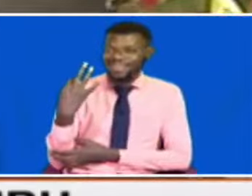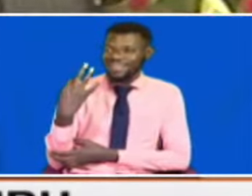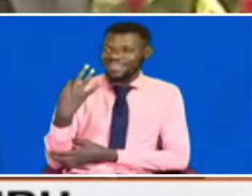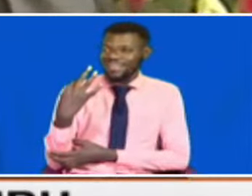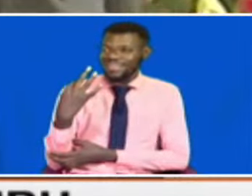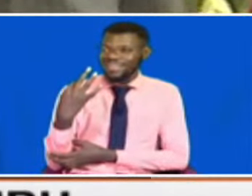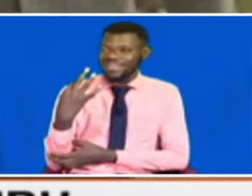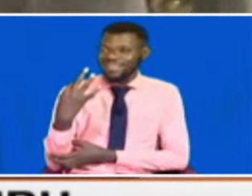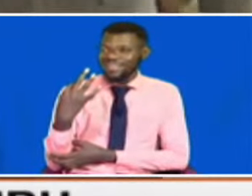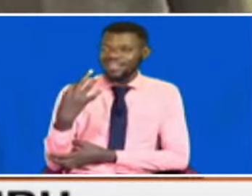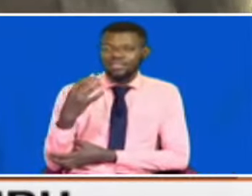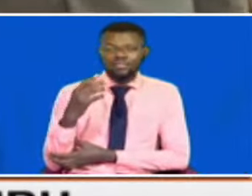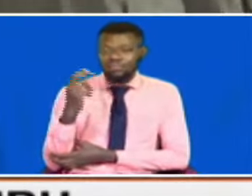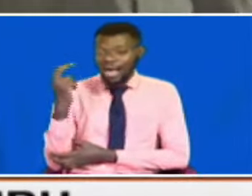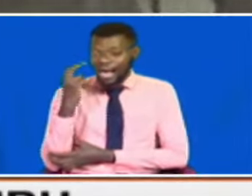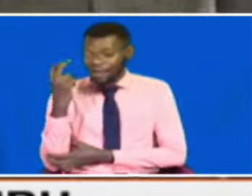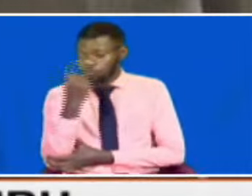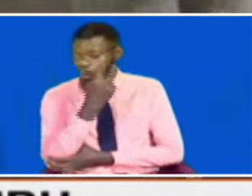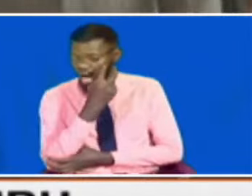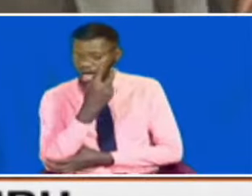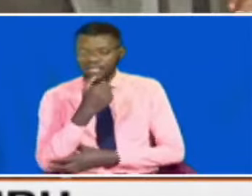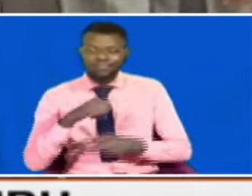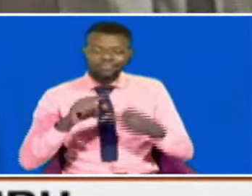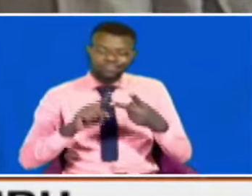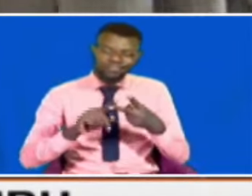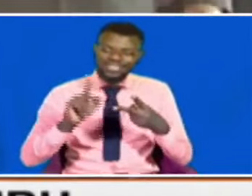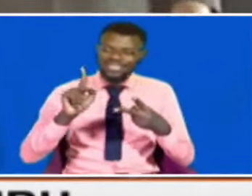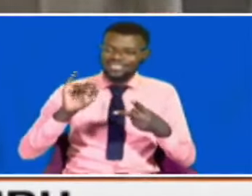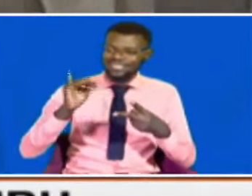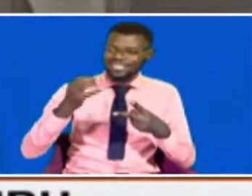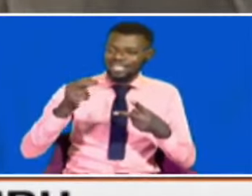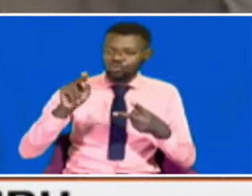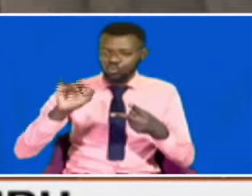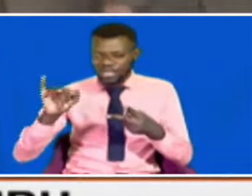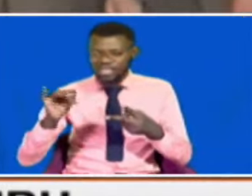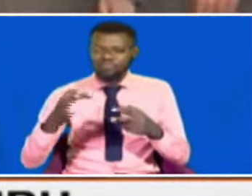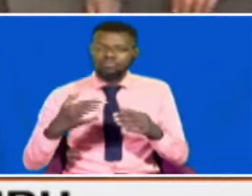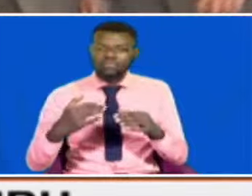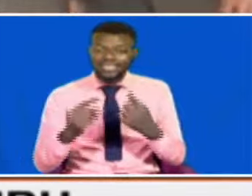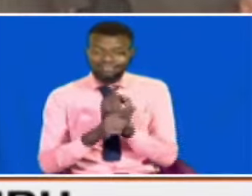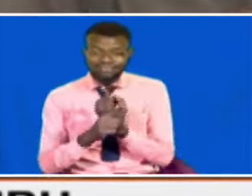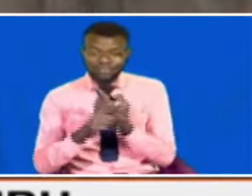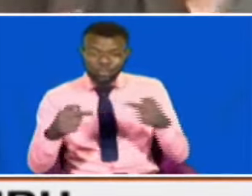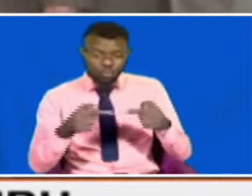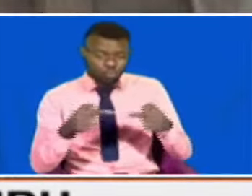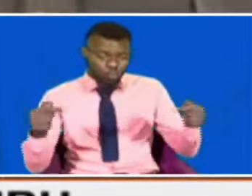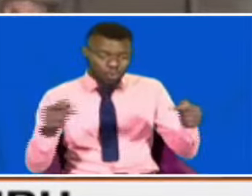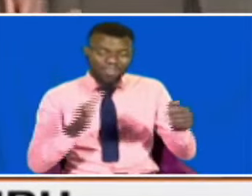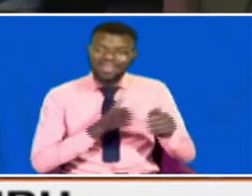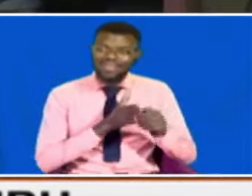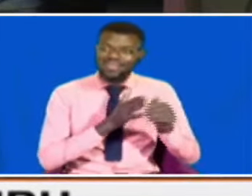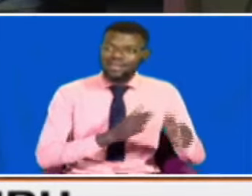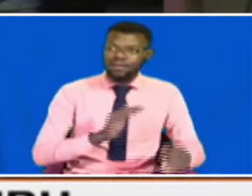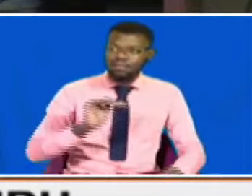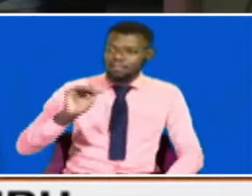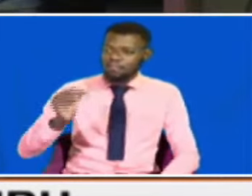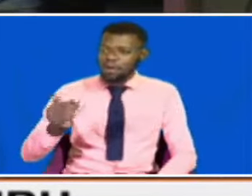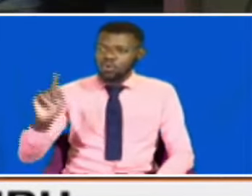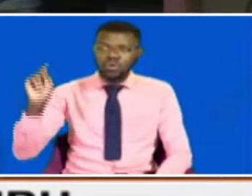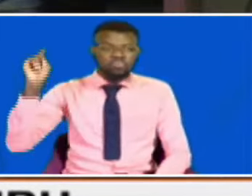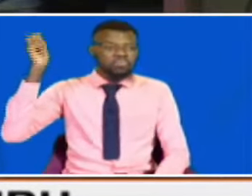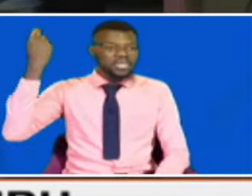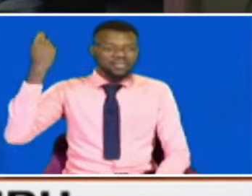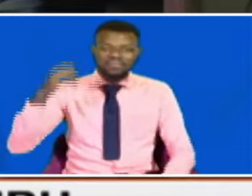Kenya party leader Martha Karua, Jubilee's Jeremiah Kioni, and other opposition leaders from the Mount Kenya region. I have not